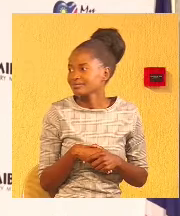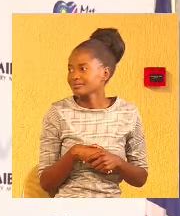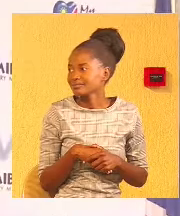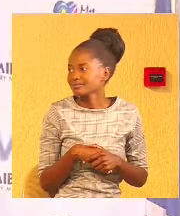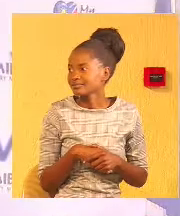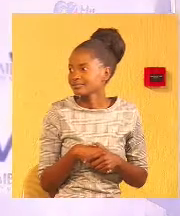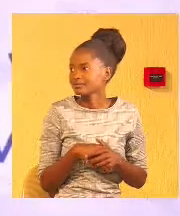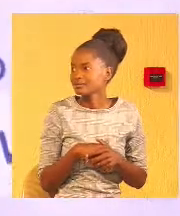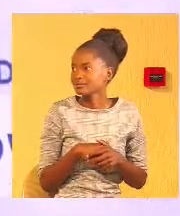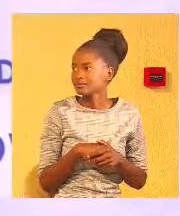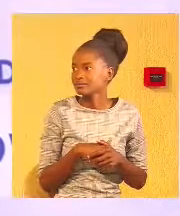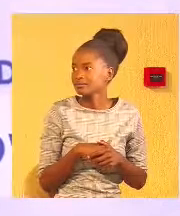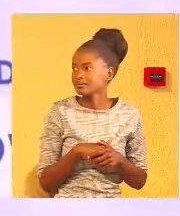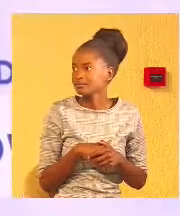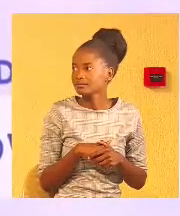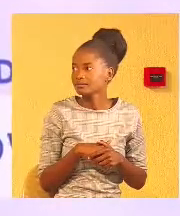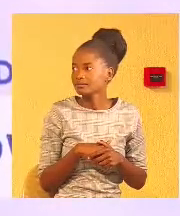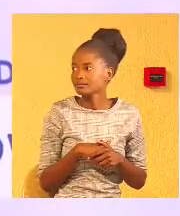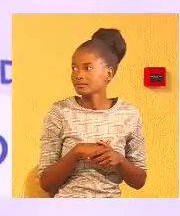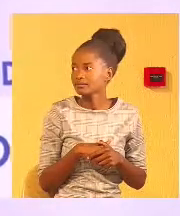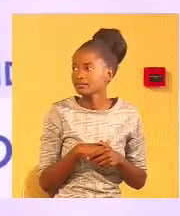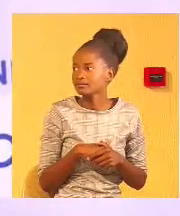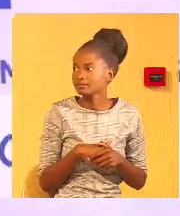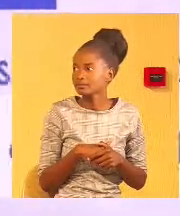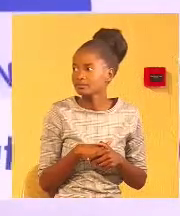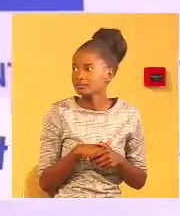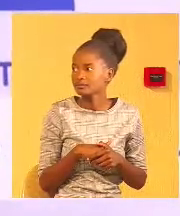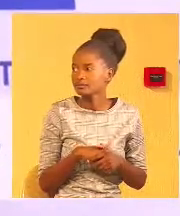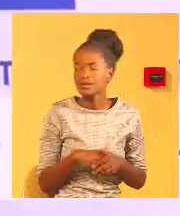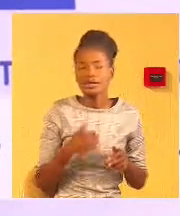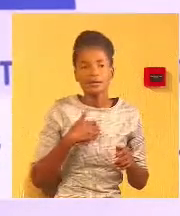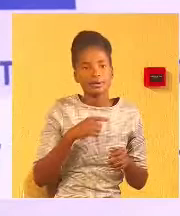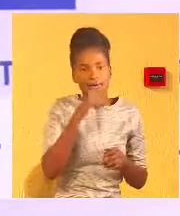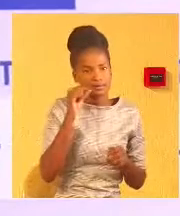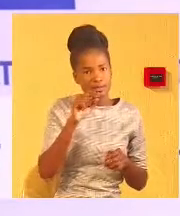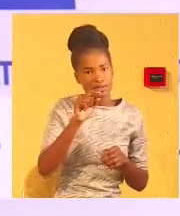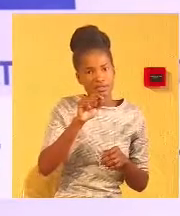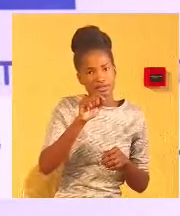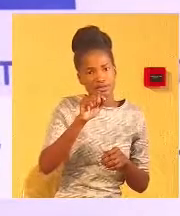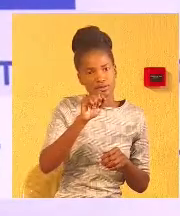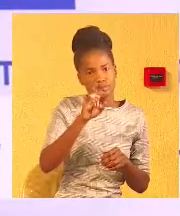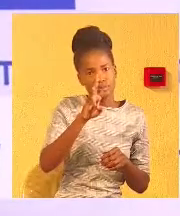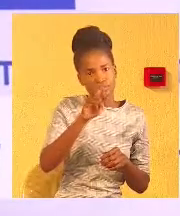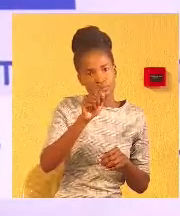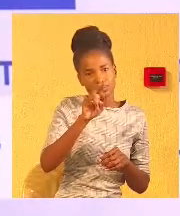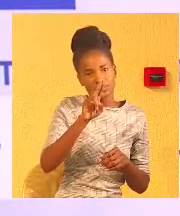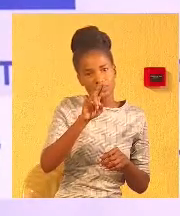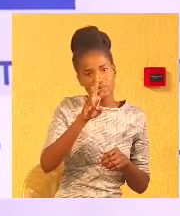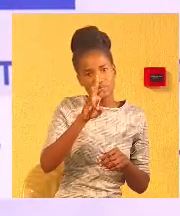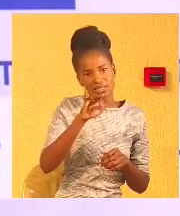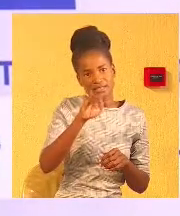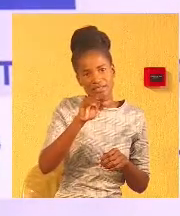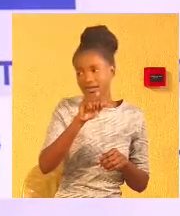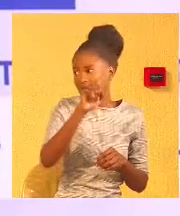Good morning. My name is Tuwili Kakawika. I'm from the Ministry of Information. I'm asking a question on behalf of a farmer